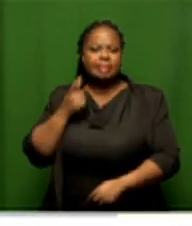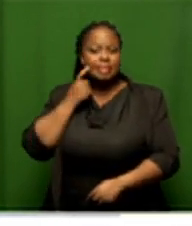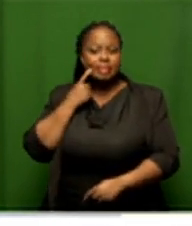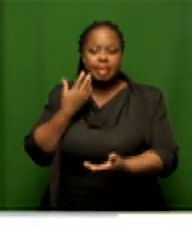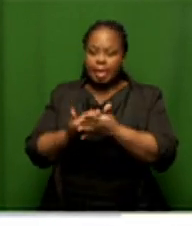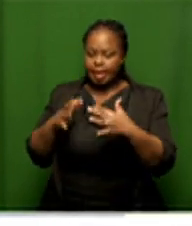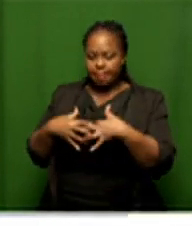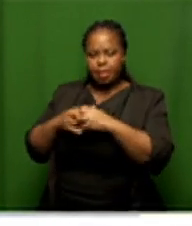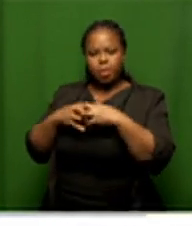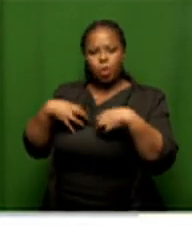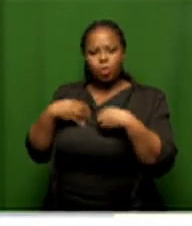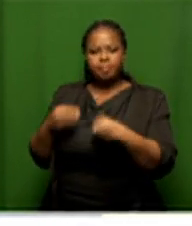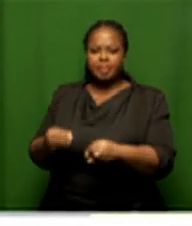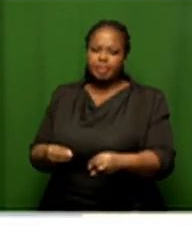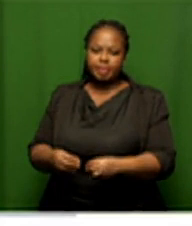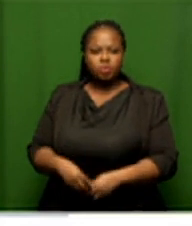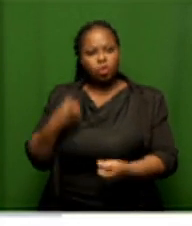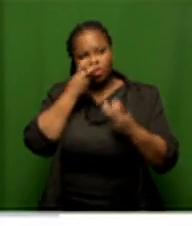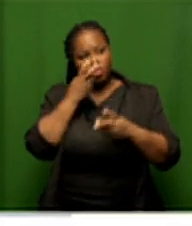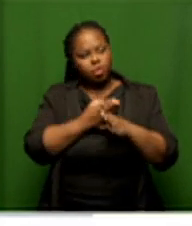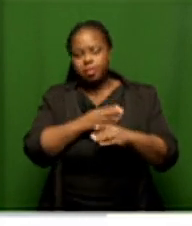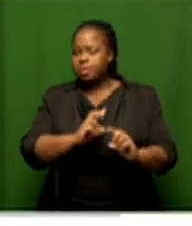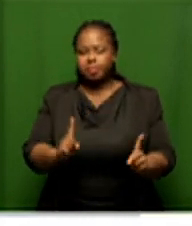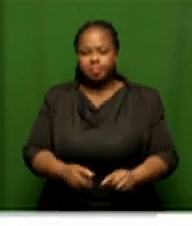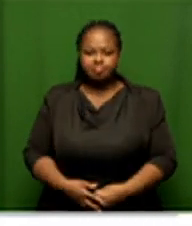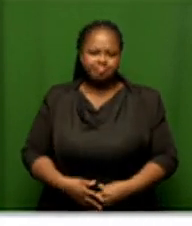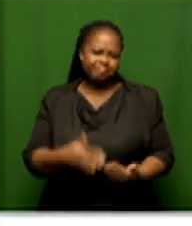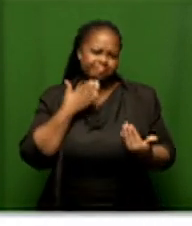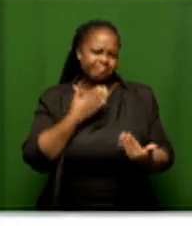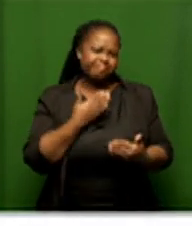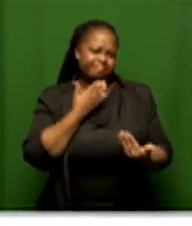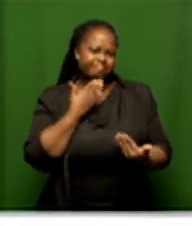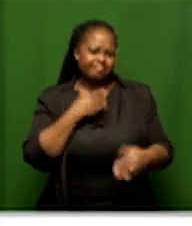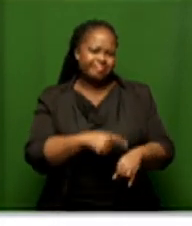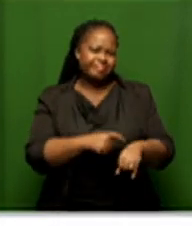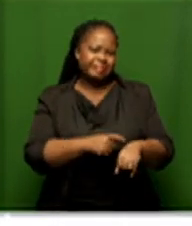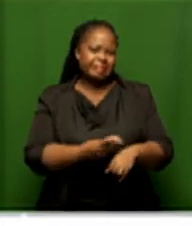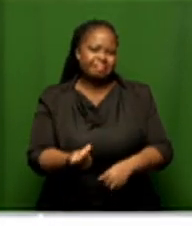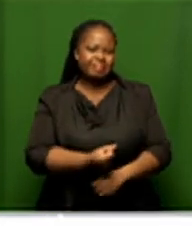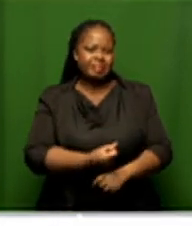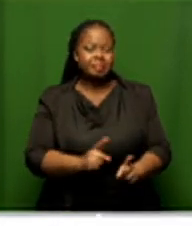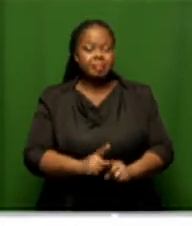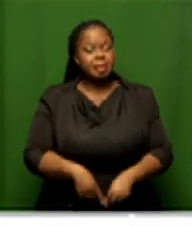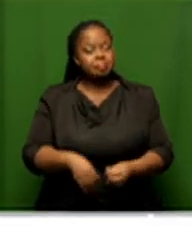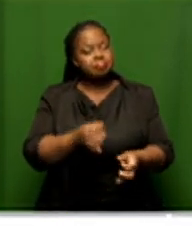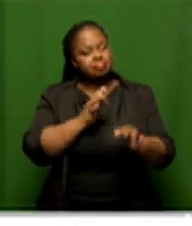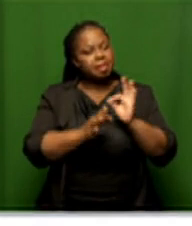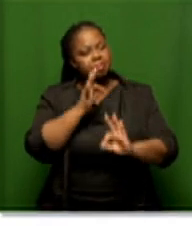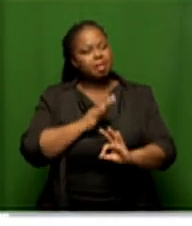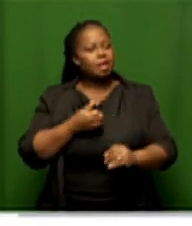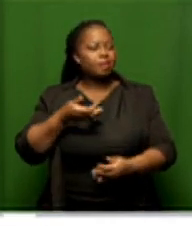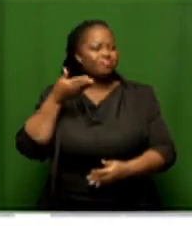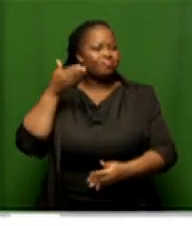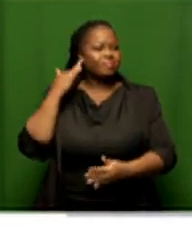rather than employees. Thank you so much. We just have to hold it right there because of time, but thank you so much for informing us on the foundations of